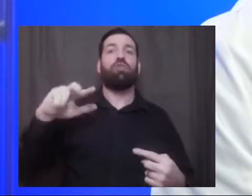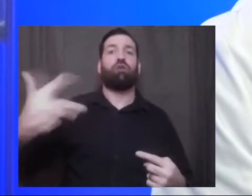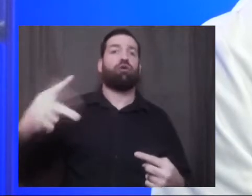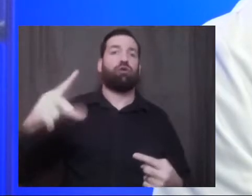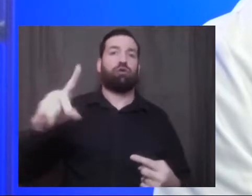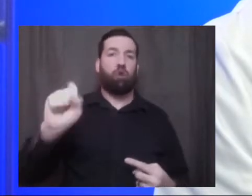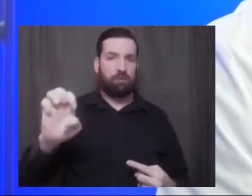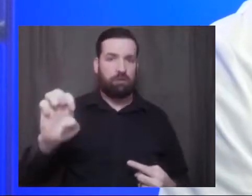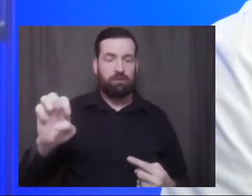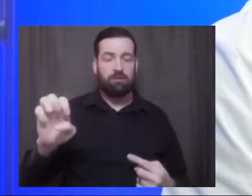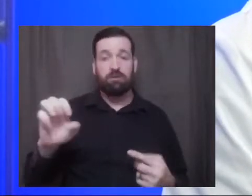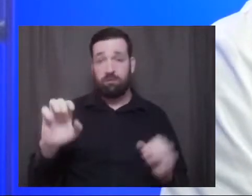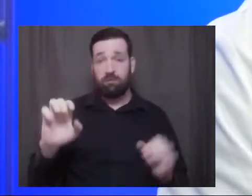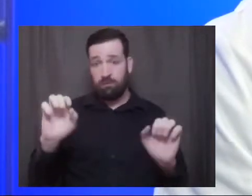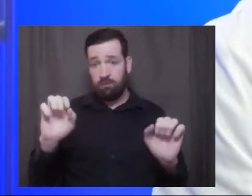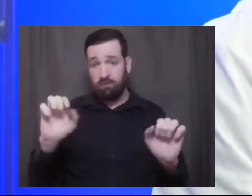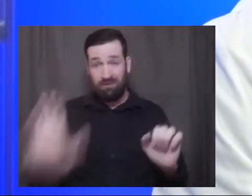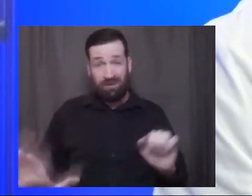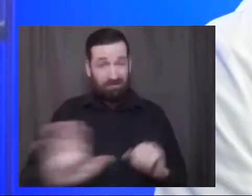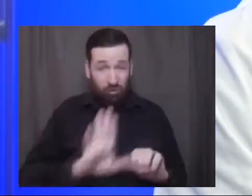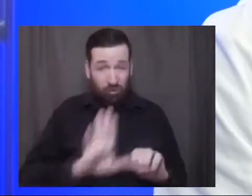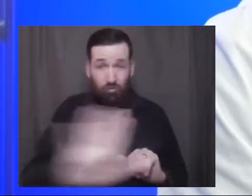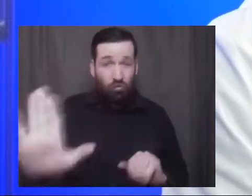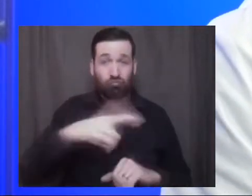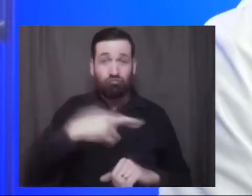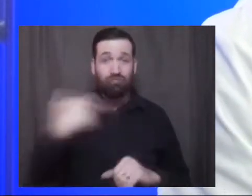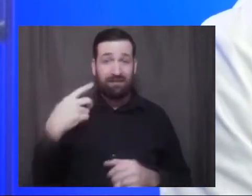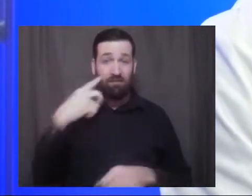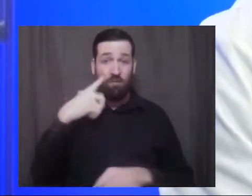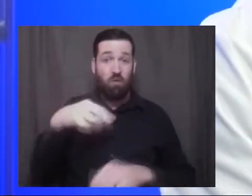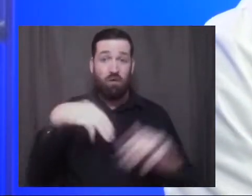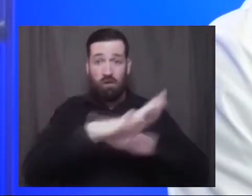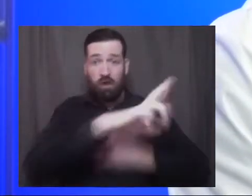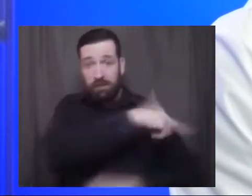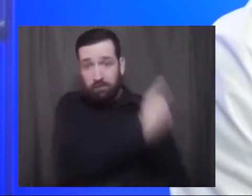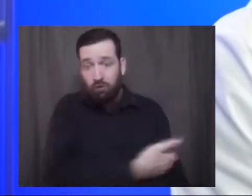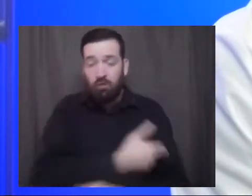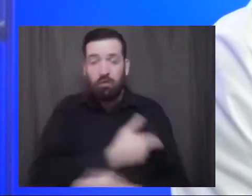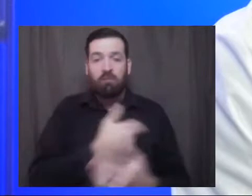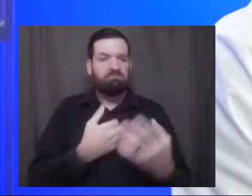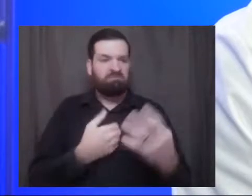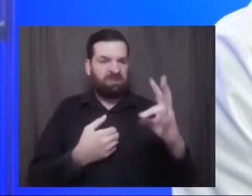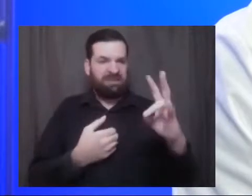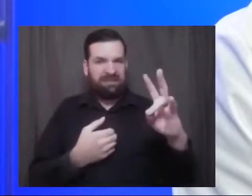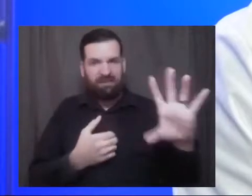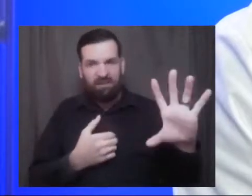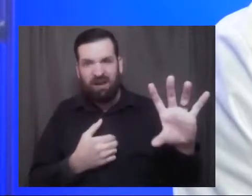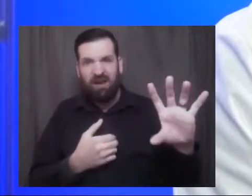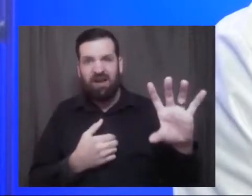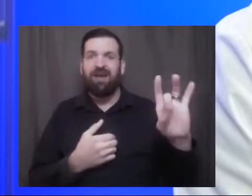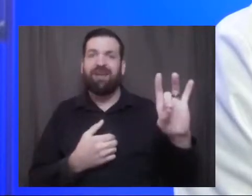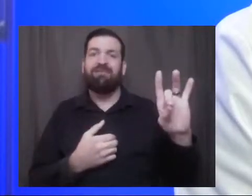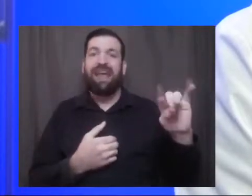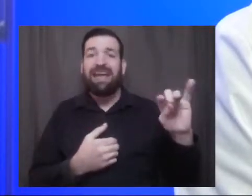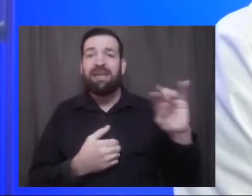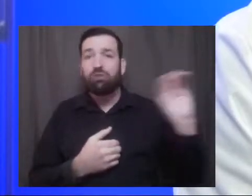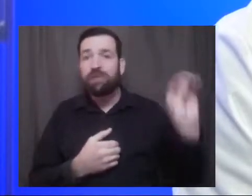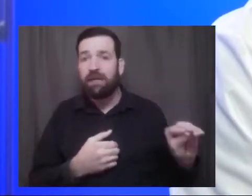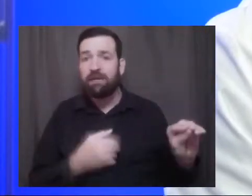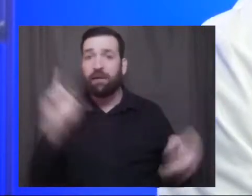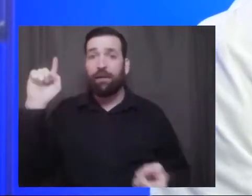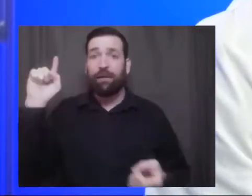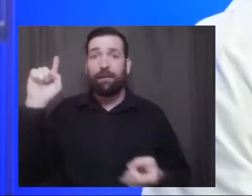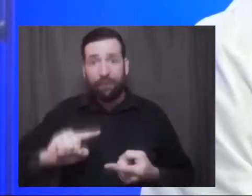can reduce your risk of hospitalization even further, say from 75 to 80% risk reduction of going to the hospital and having severe